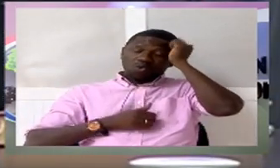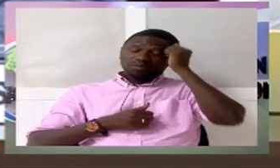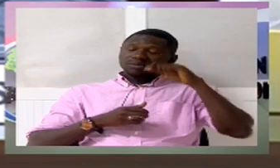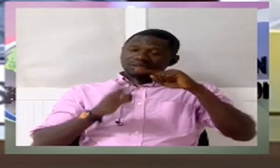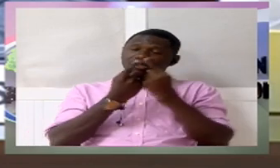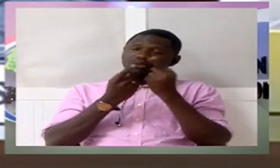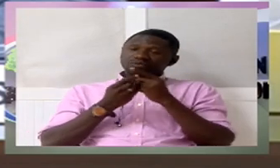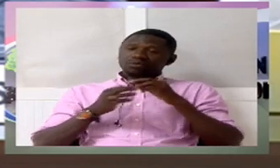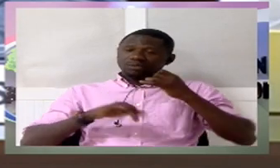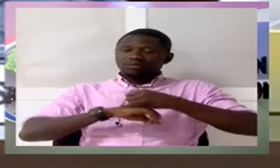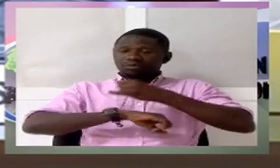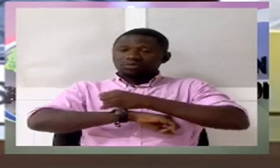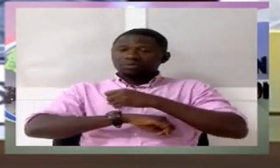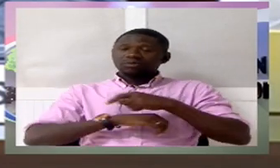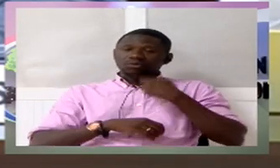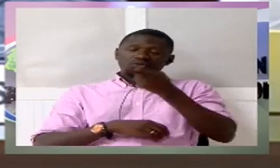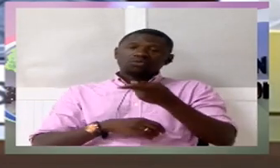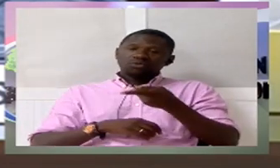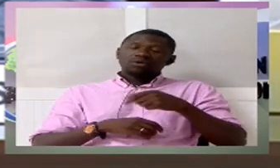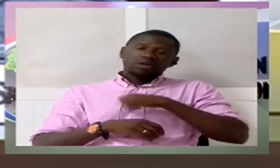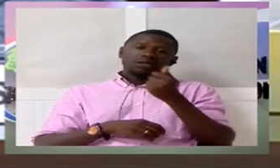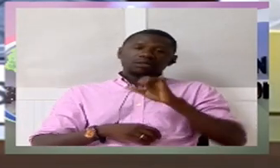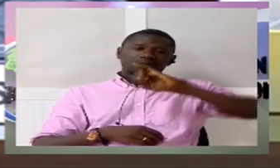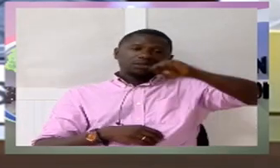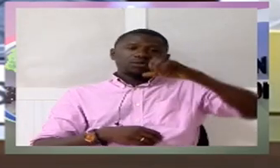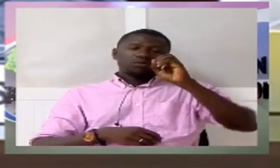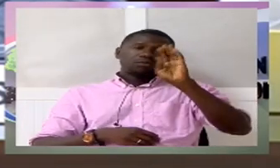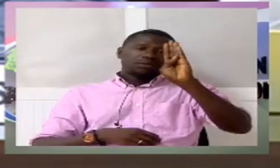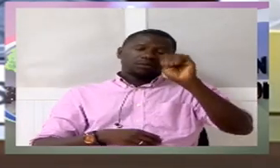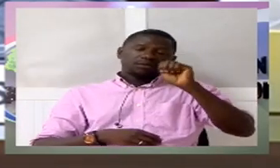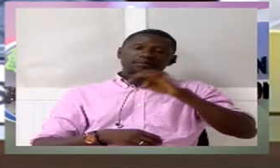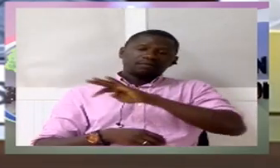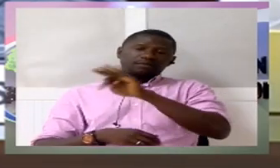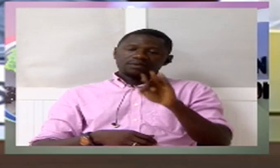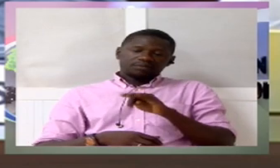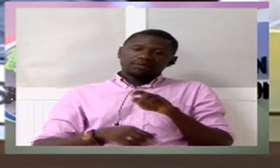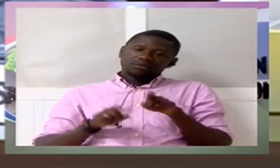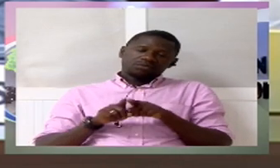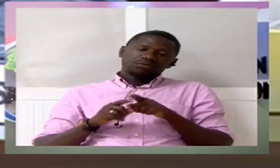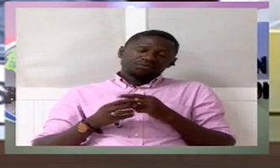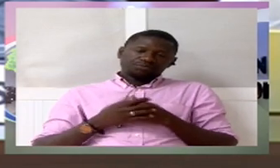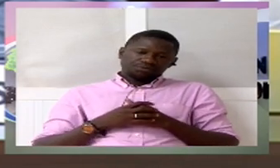and the Job family. Realme Taki, Nimbele Atala, and Bumbejikiri Nina Fananko,